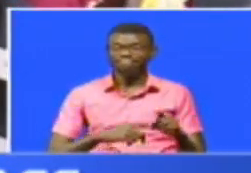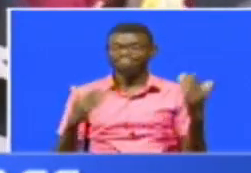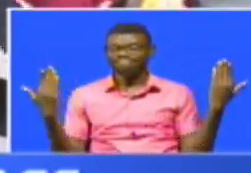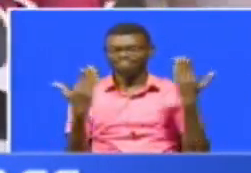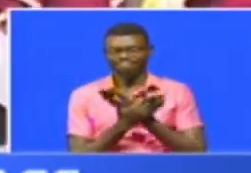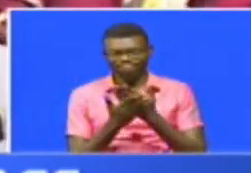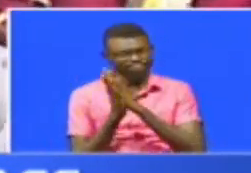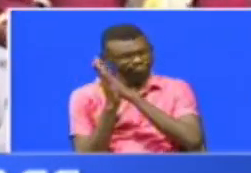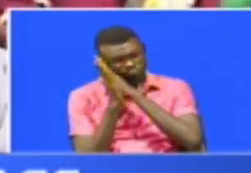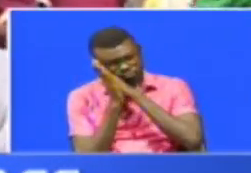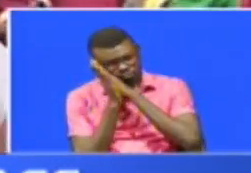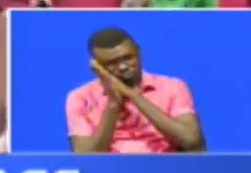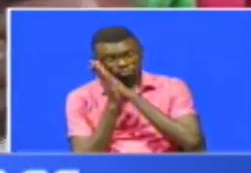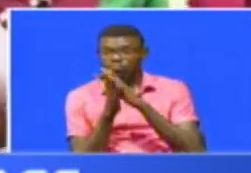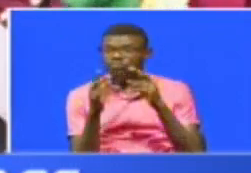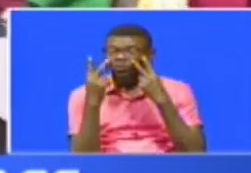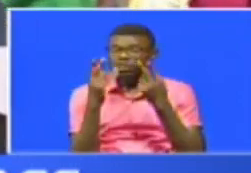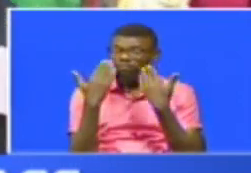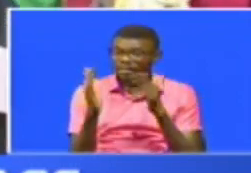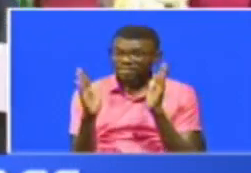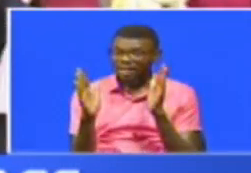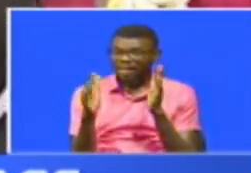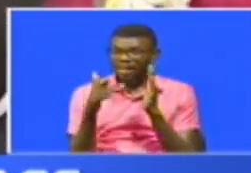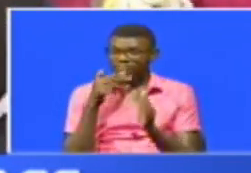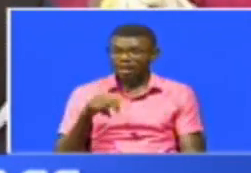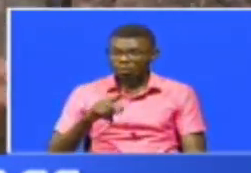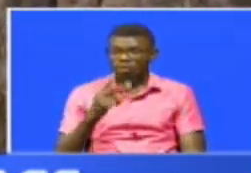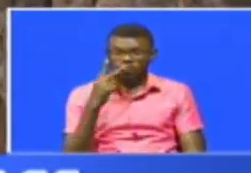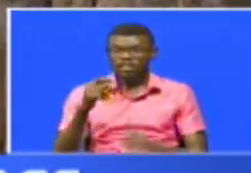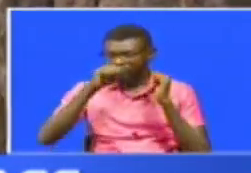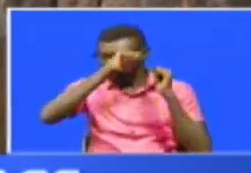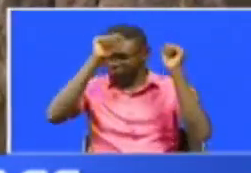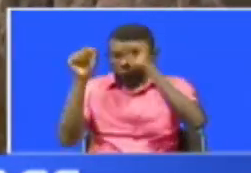hours. Ndio umeona, sijui kama umetembea around ukaona malazi yao.